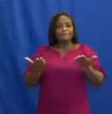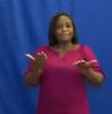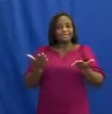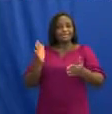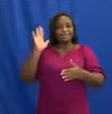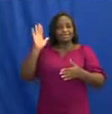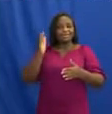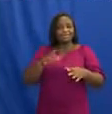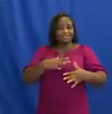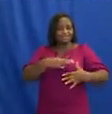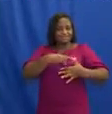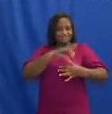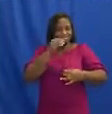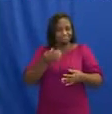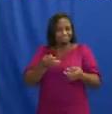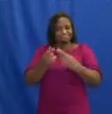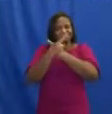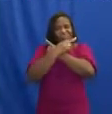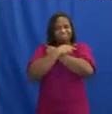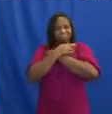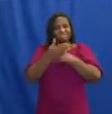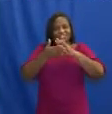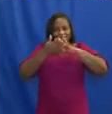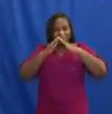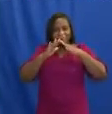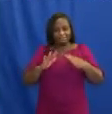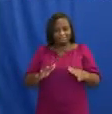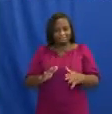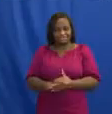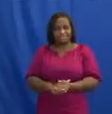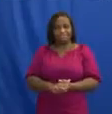May their souls rest in perfect peace.